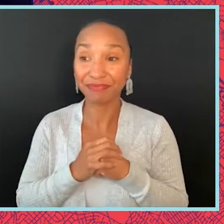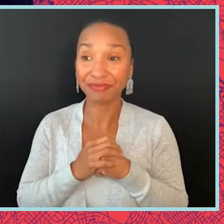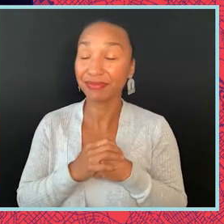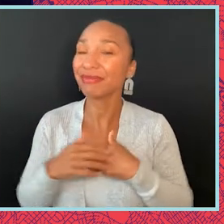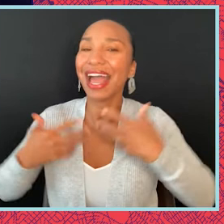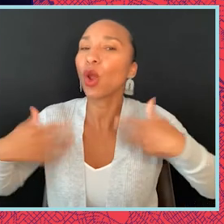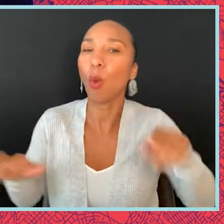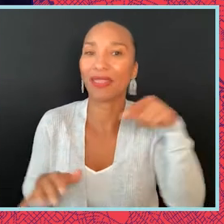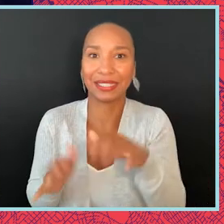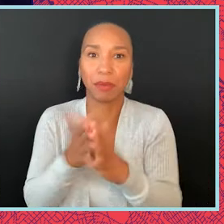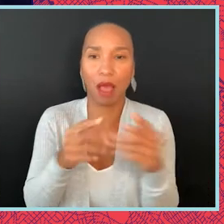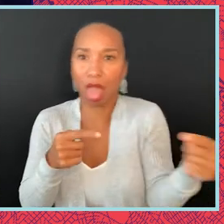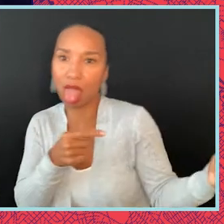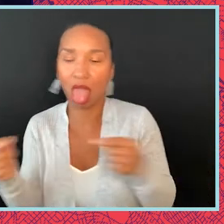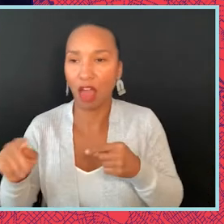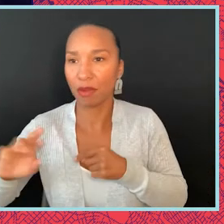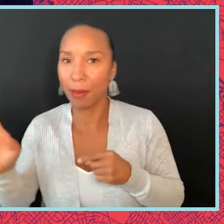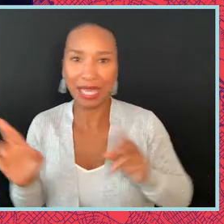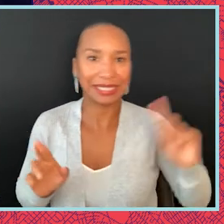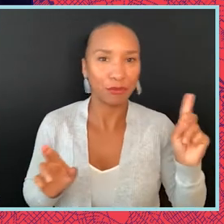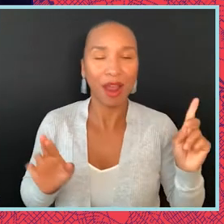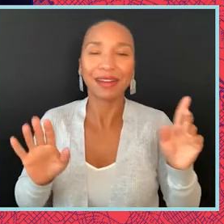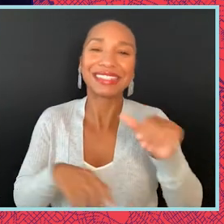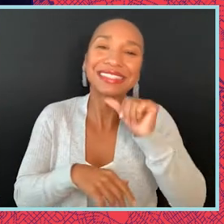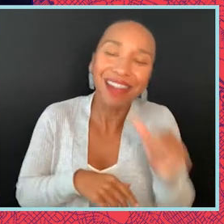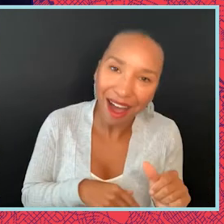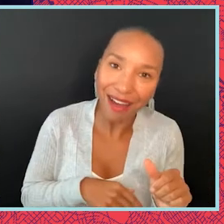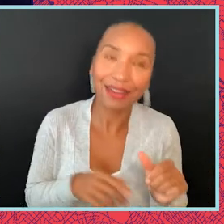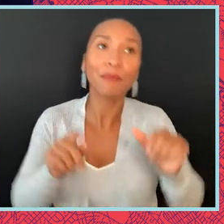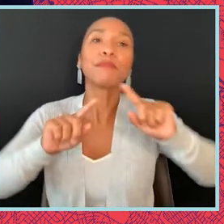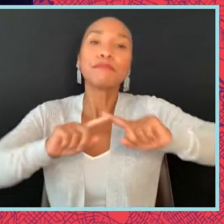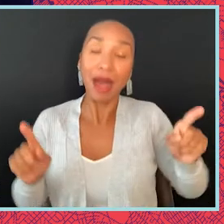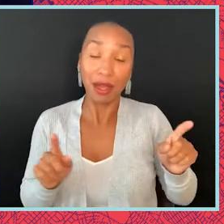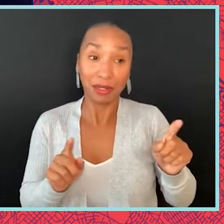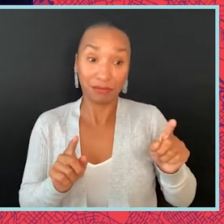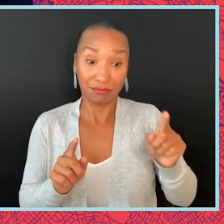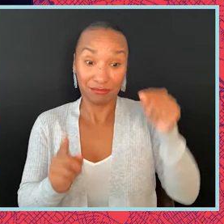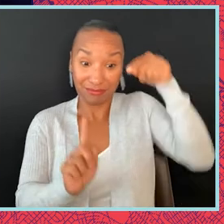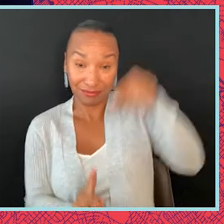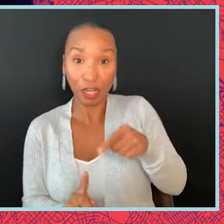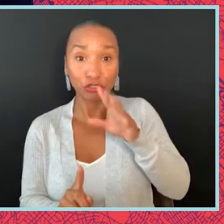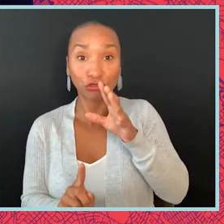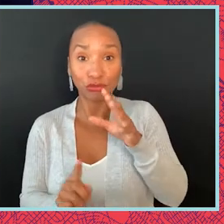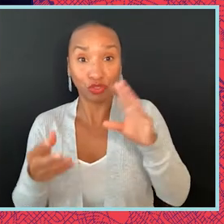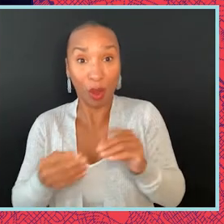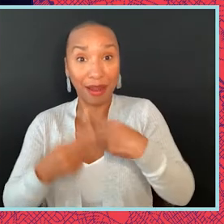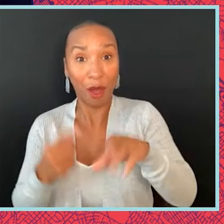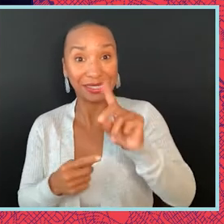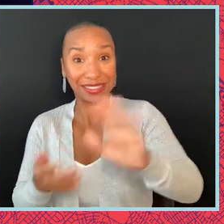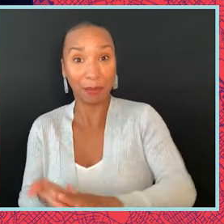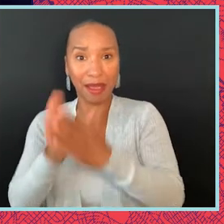And I don't want to make this a Democrat Republican thing, because it's not. But when we talk about that, when DC becomes a state, that it's just a power